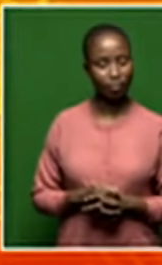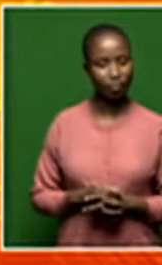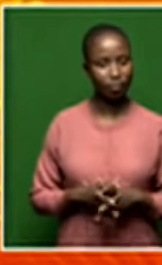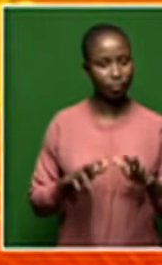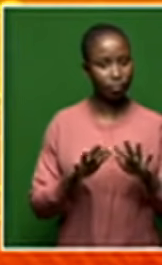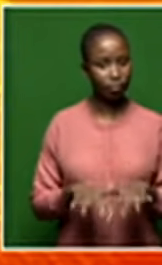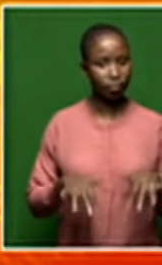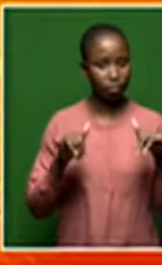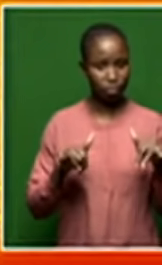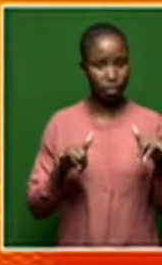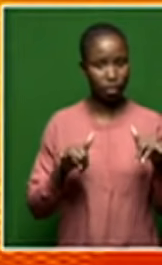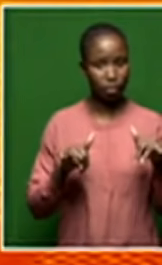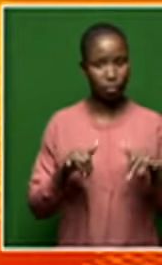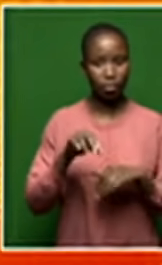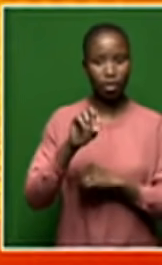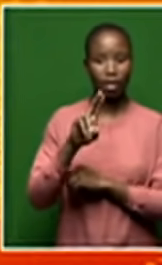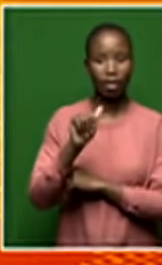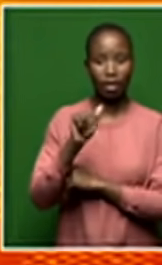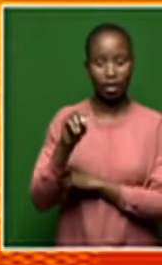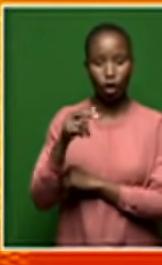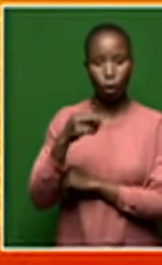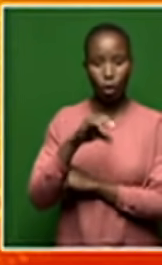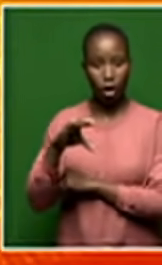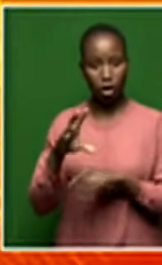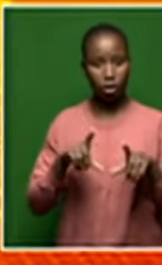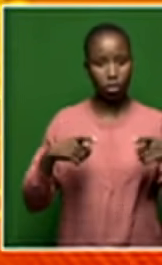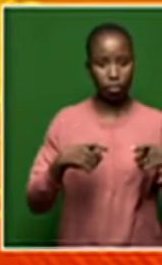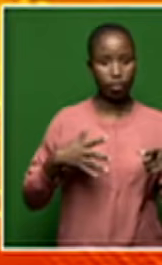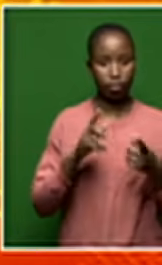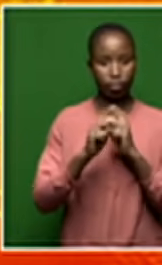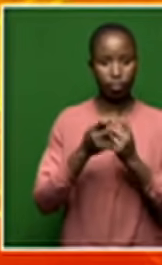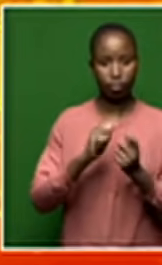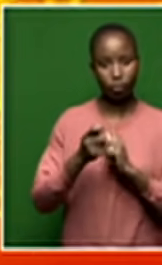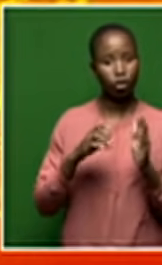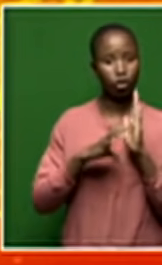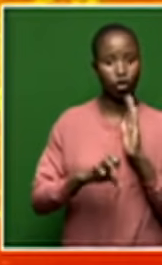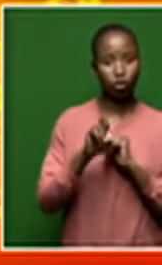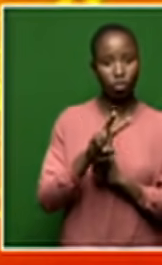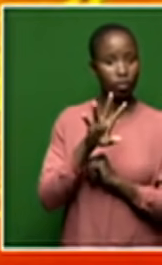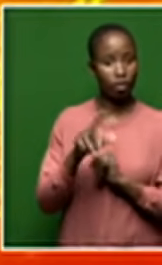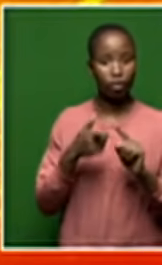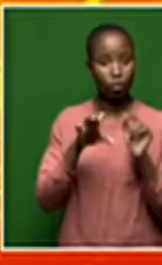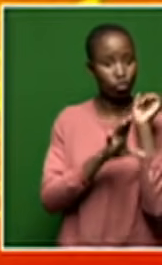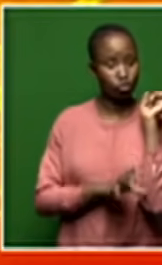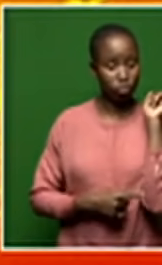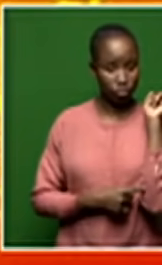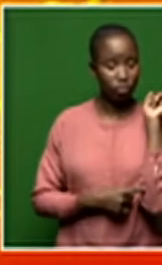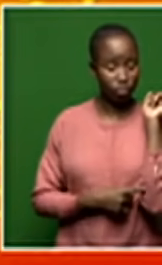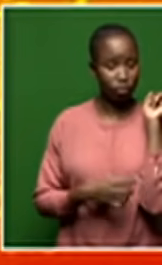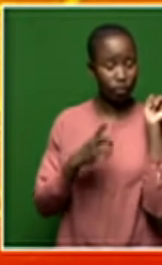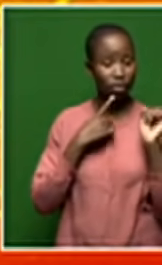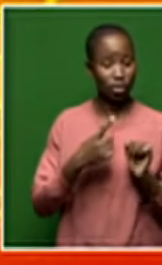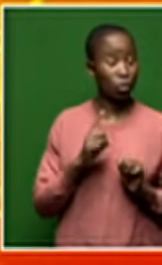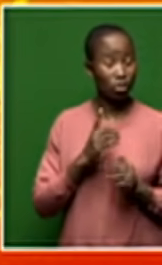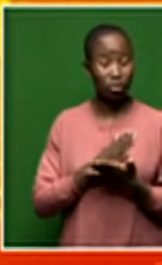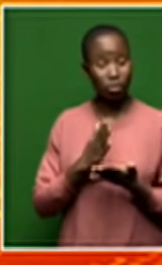Parliament's ad hoc committee to initiate and introduce legislation amending Section 25 of the Constitution says although there are still